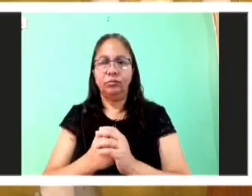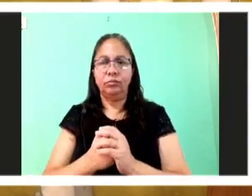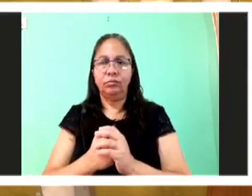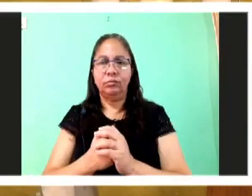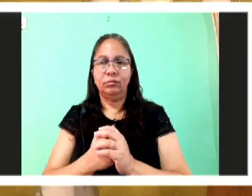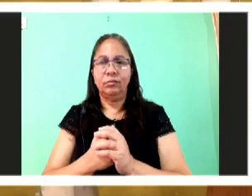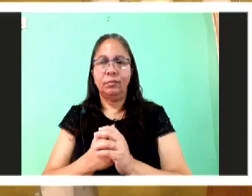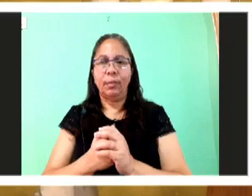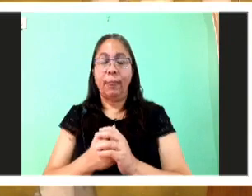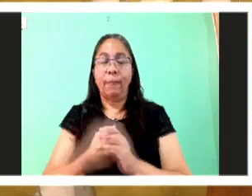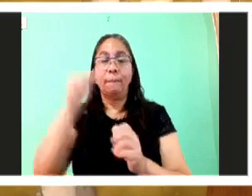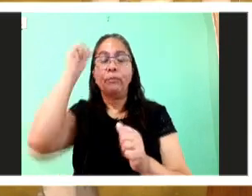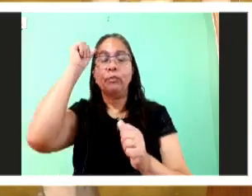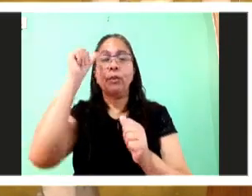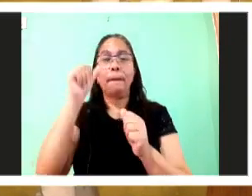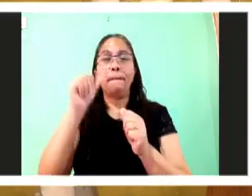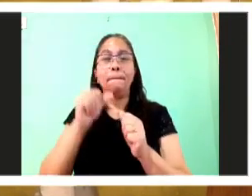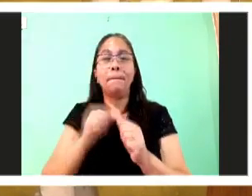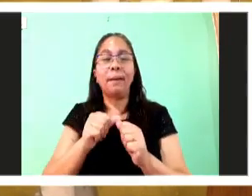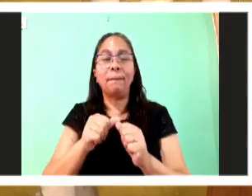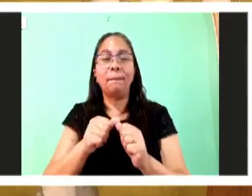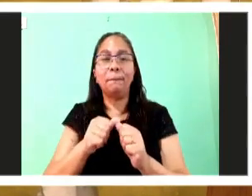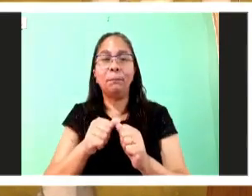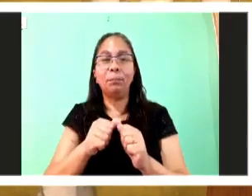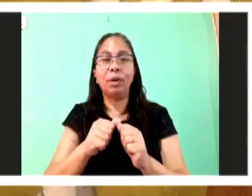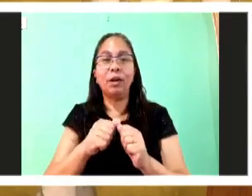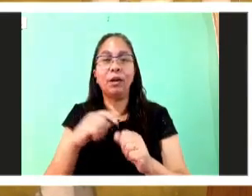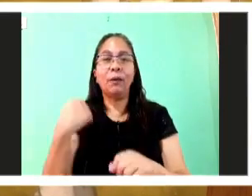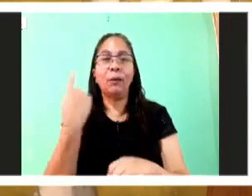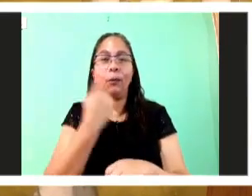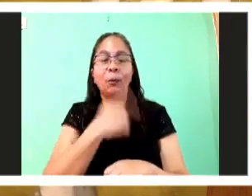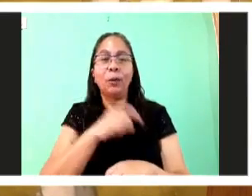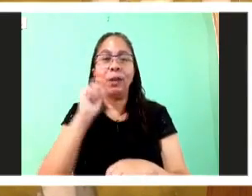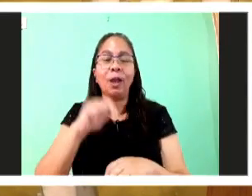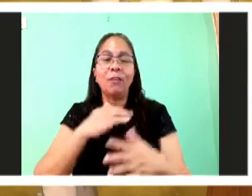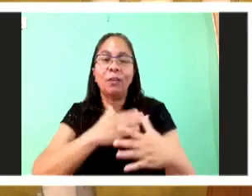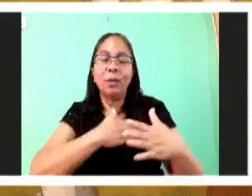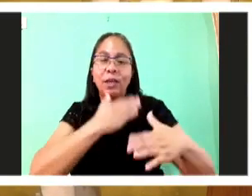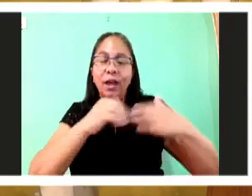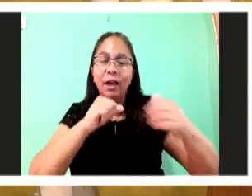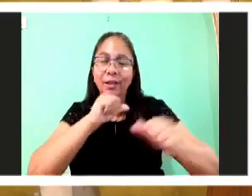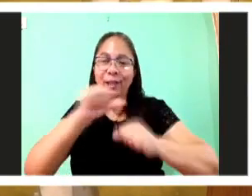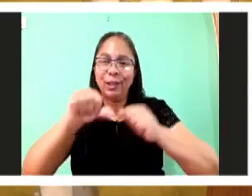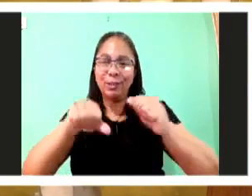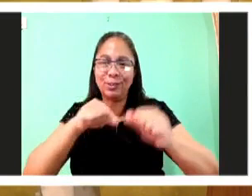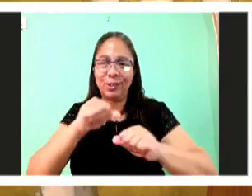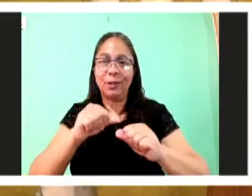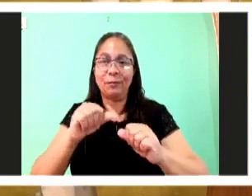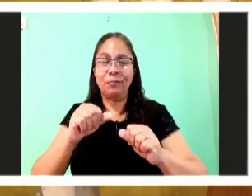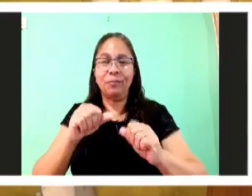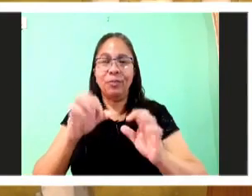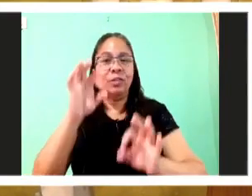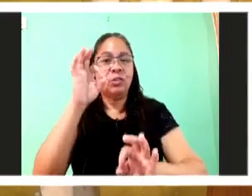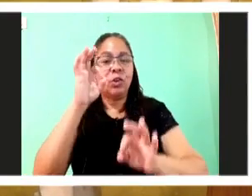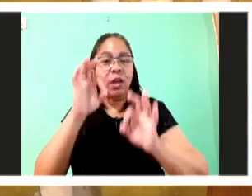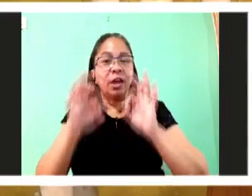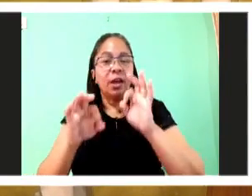Amen. Remember that we have to be good to each other. And so if we book, let us show